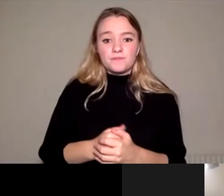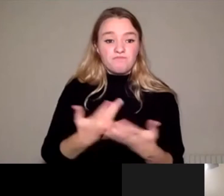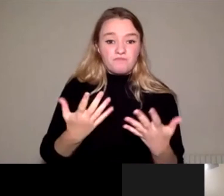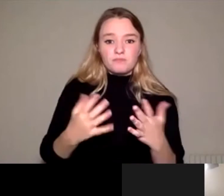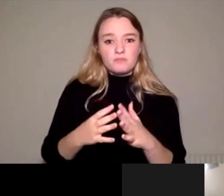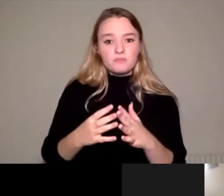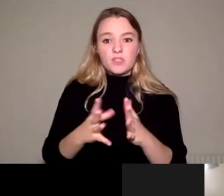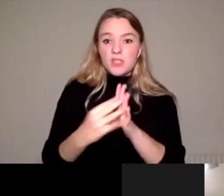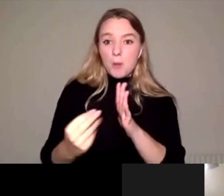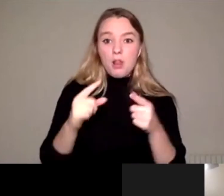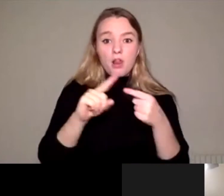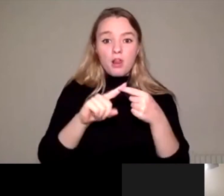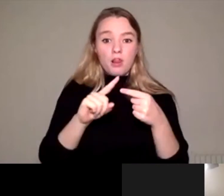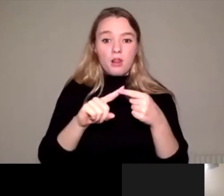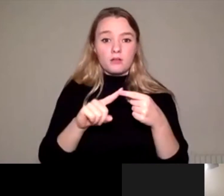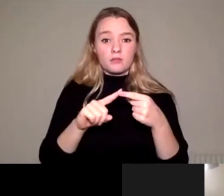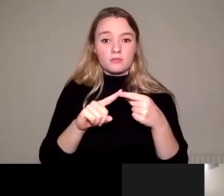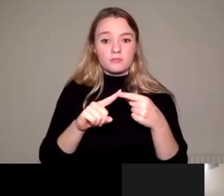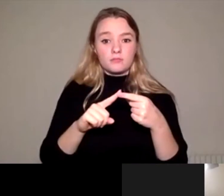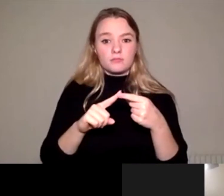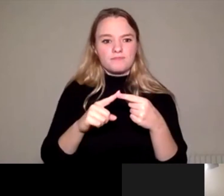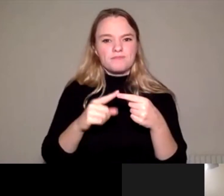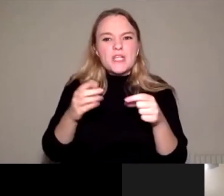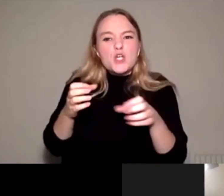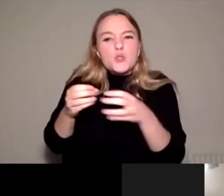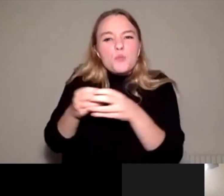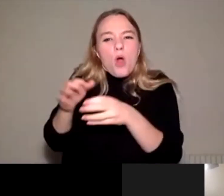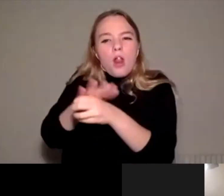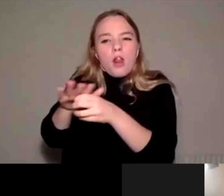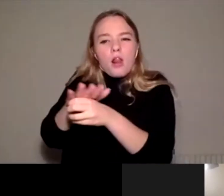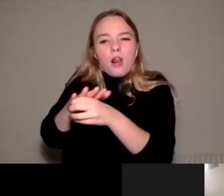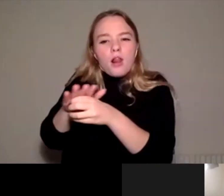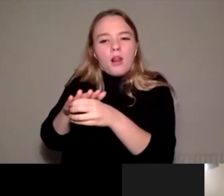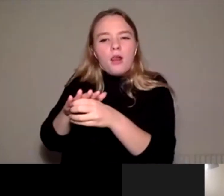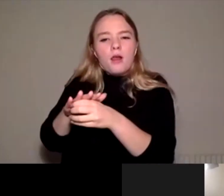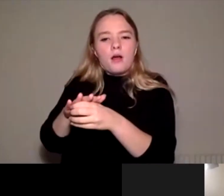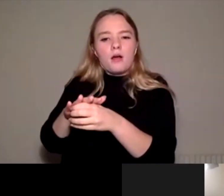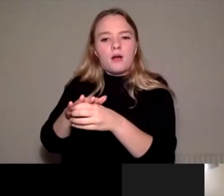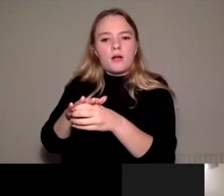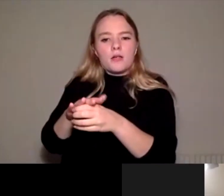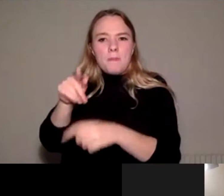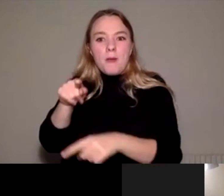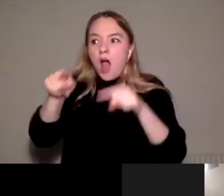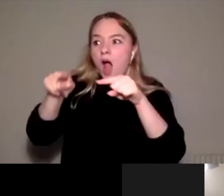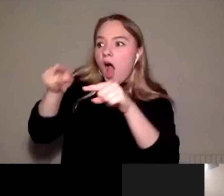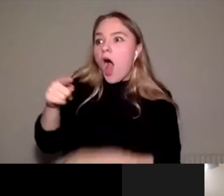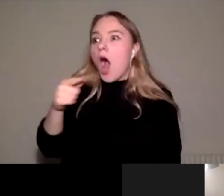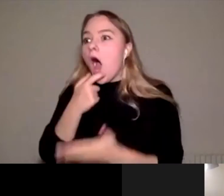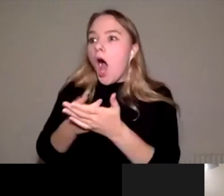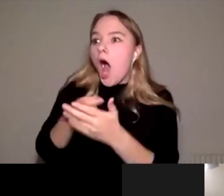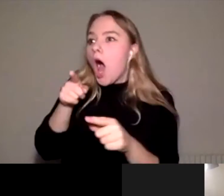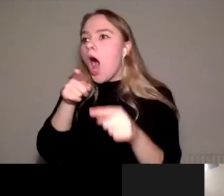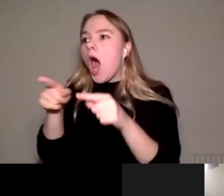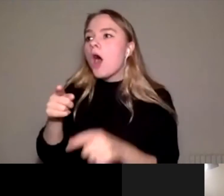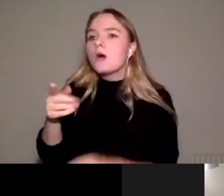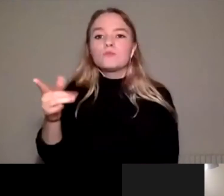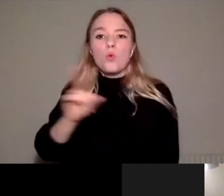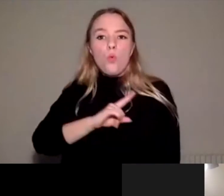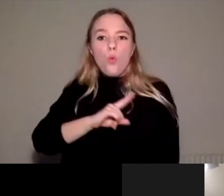basically, for example, in small towns, I'd often have people pointing, staring, saying, "Oh, why does